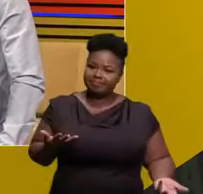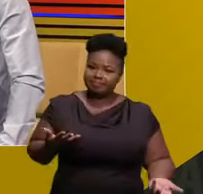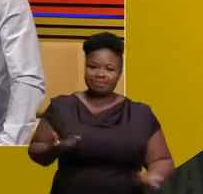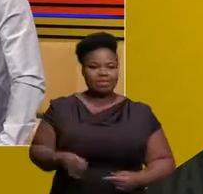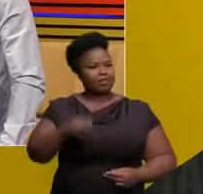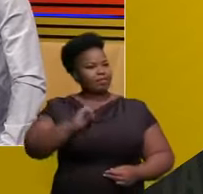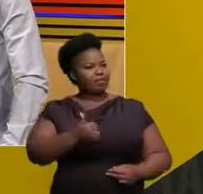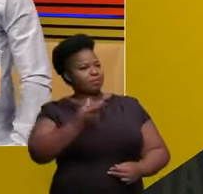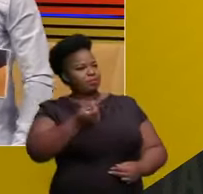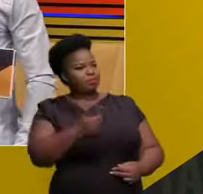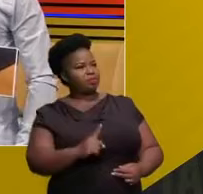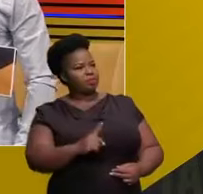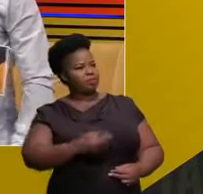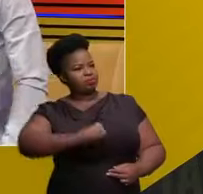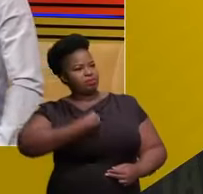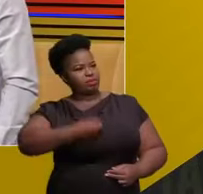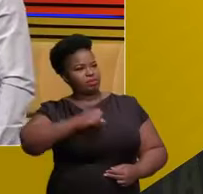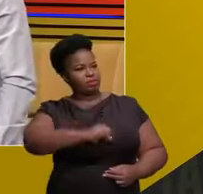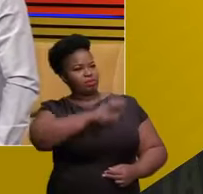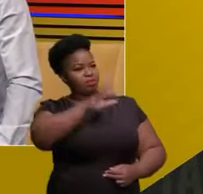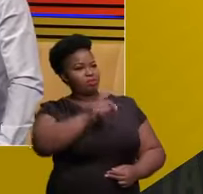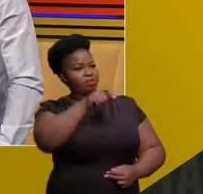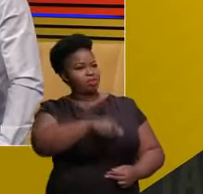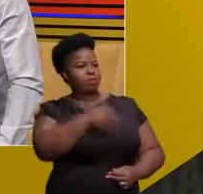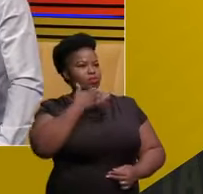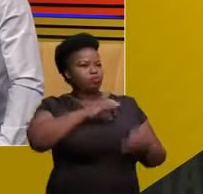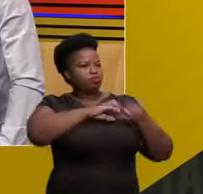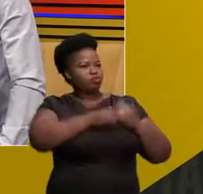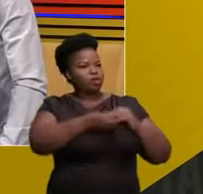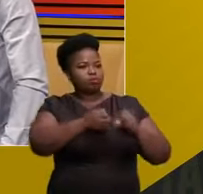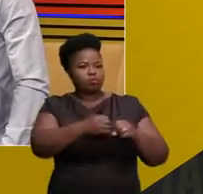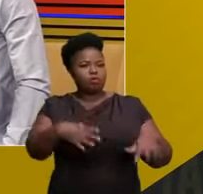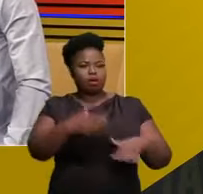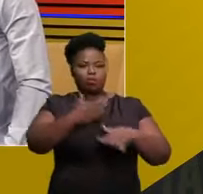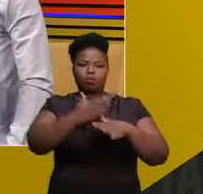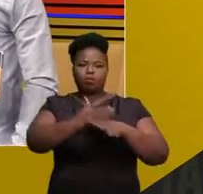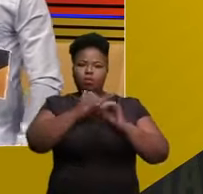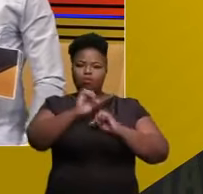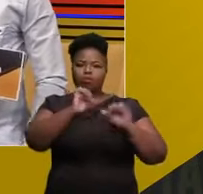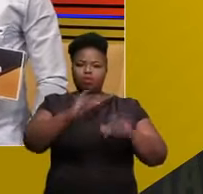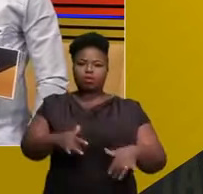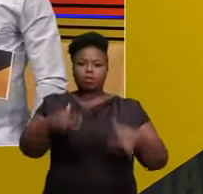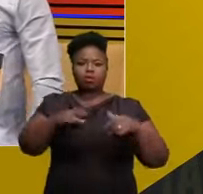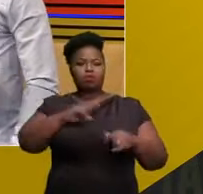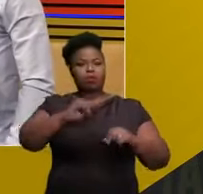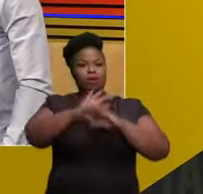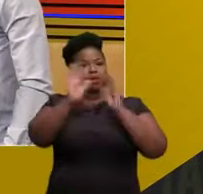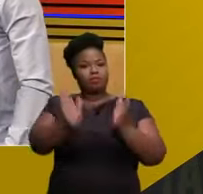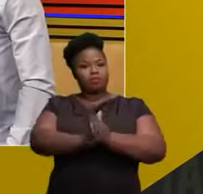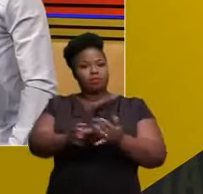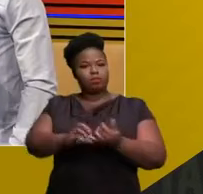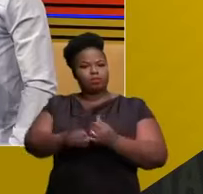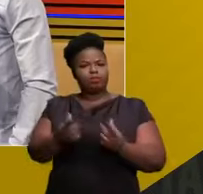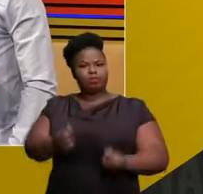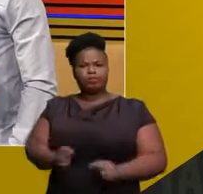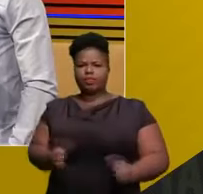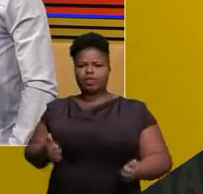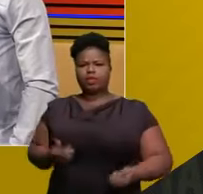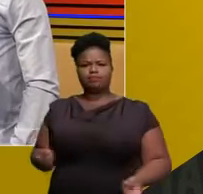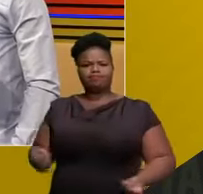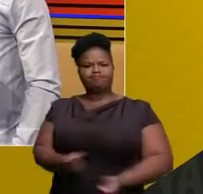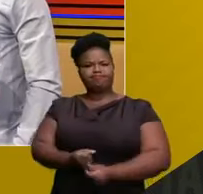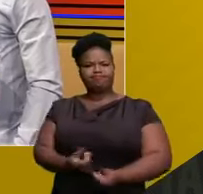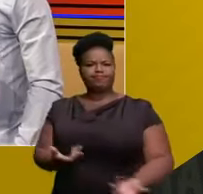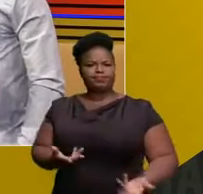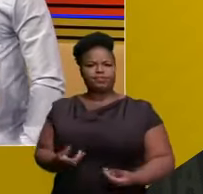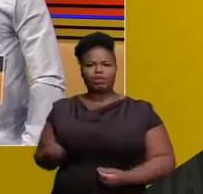What do you do as a young South African who is trying to start their job, their life, yeah, you know, everything that you're trying to do in your life, and then all of a sudden the